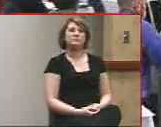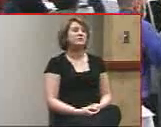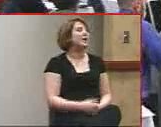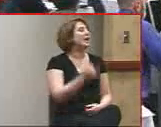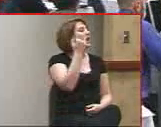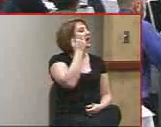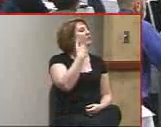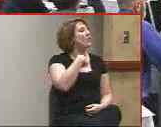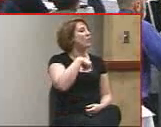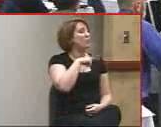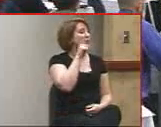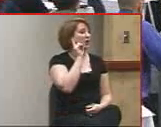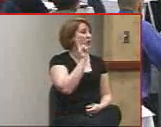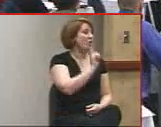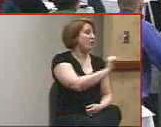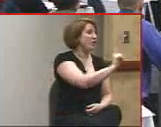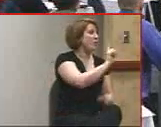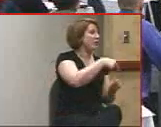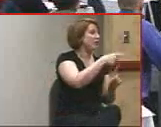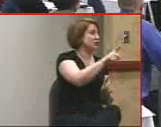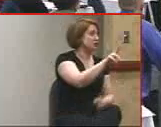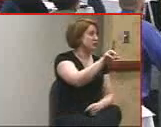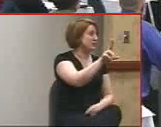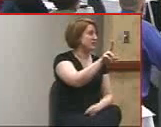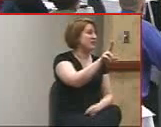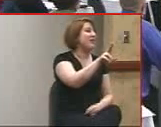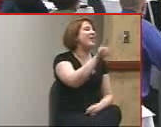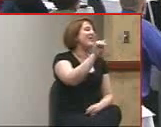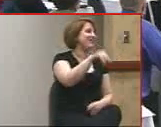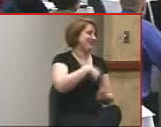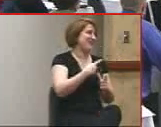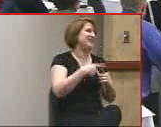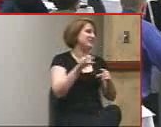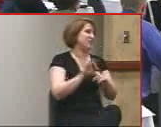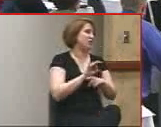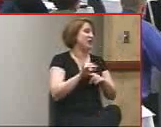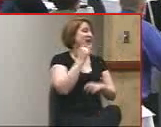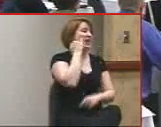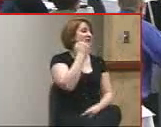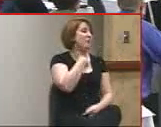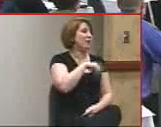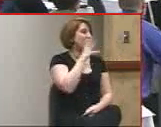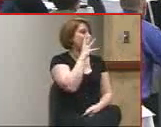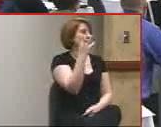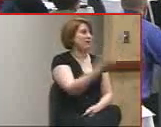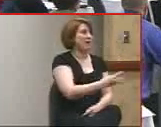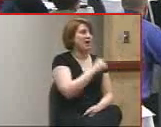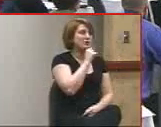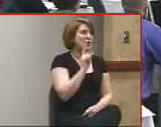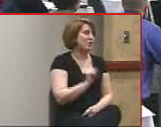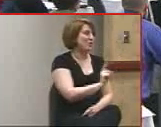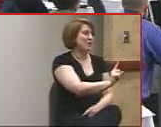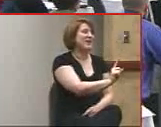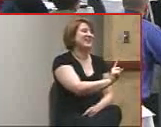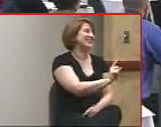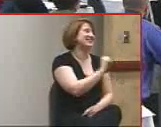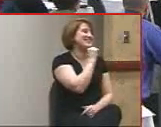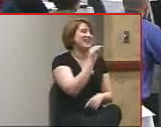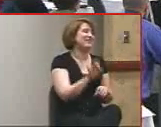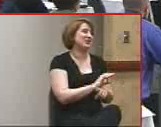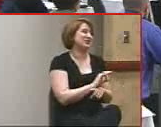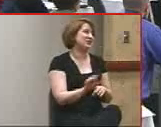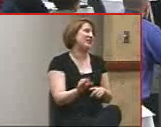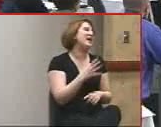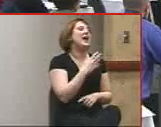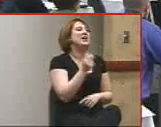If we come over there when she uses it, it's functional. If we don't come over when she uses it, it's not